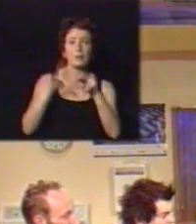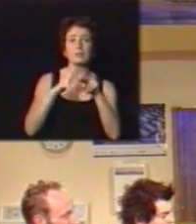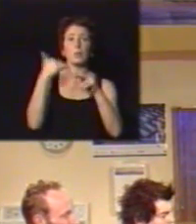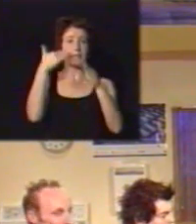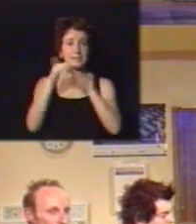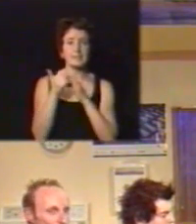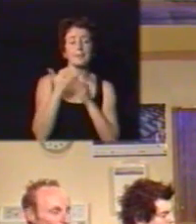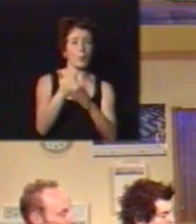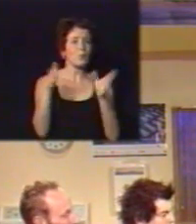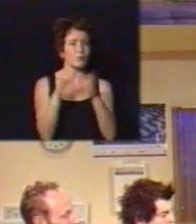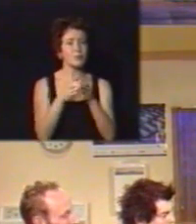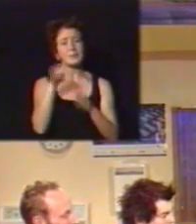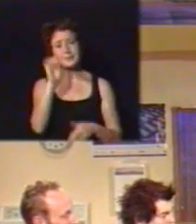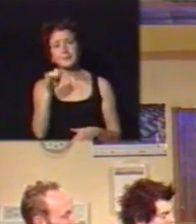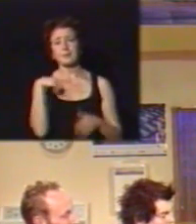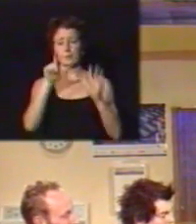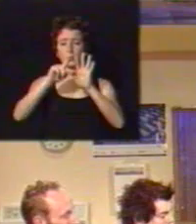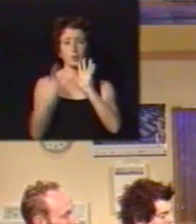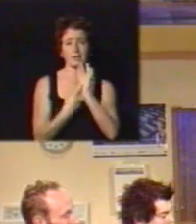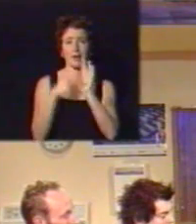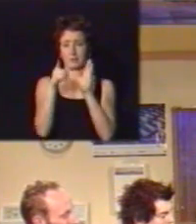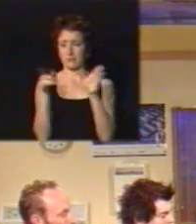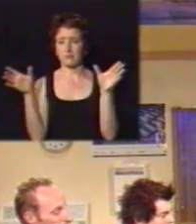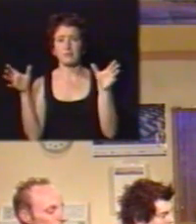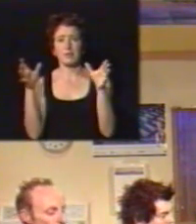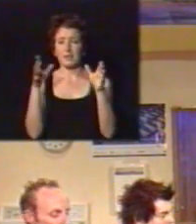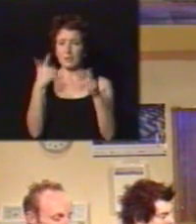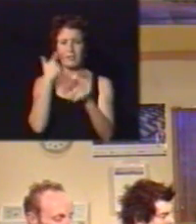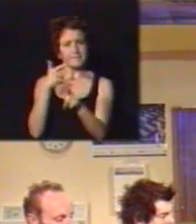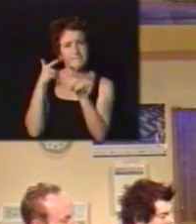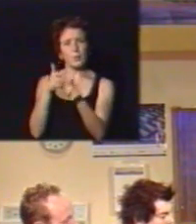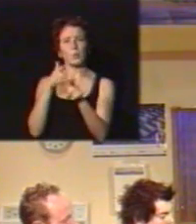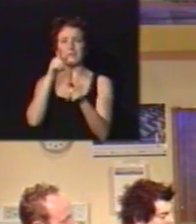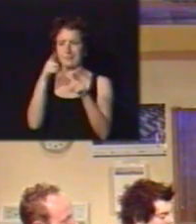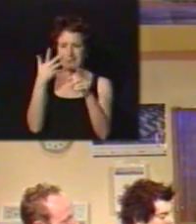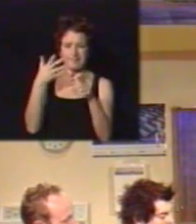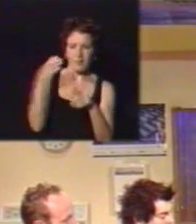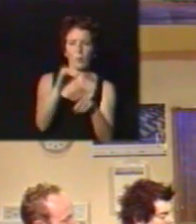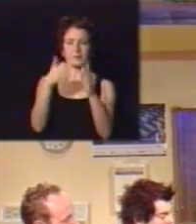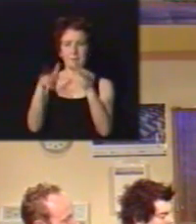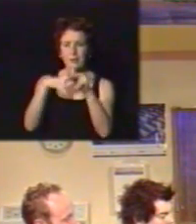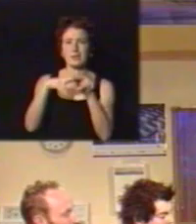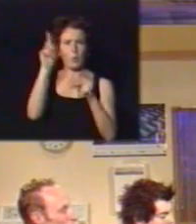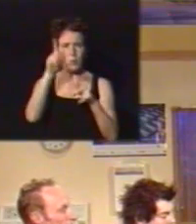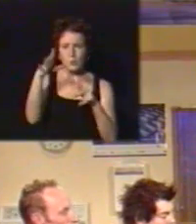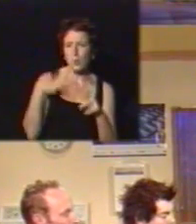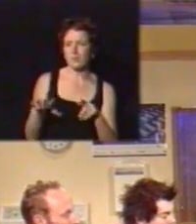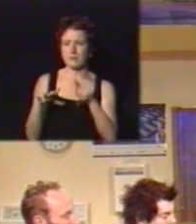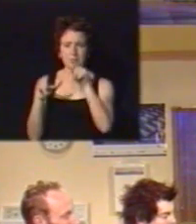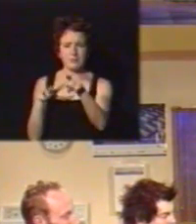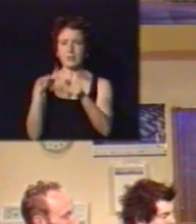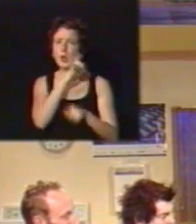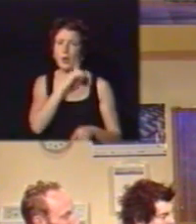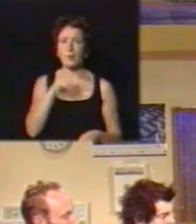group, because doctors often do force parents into making a decision about the sex of rearing and